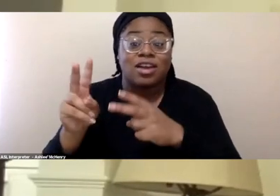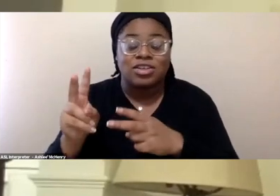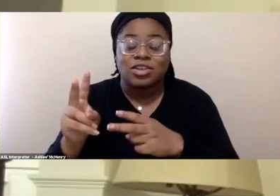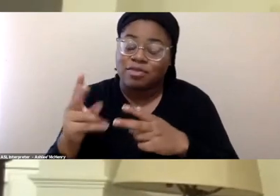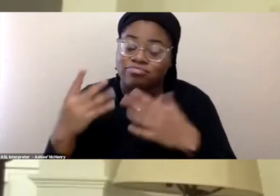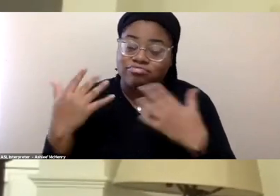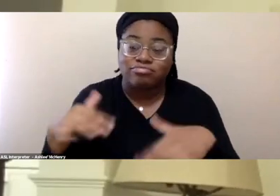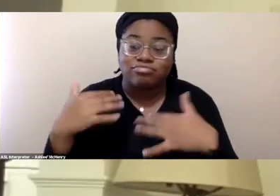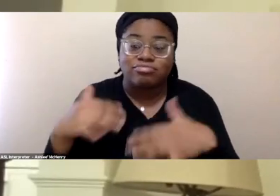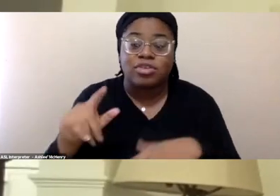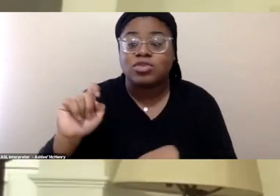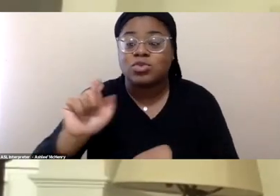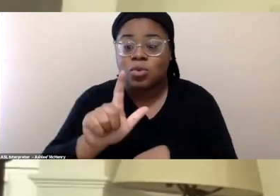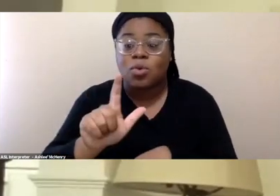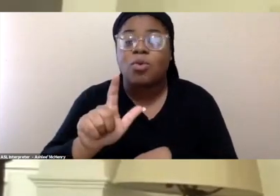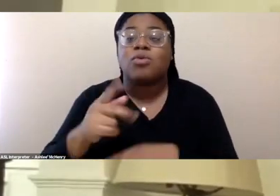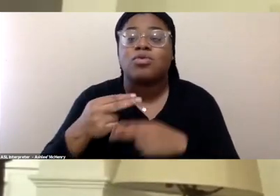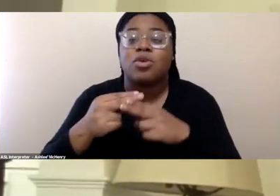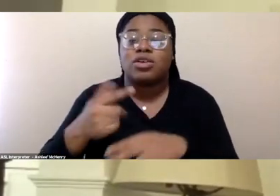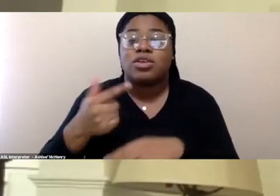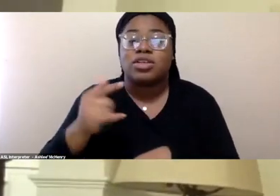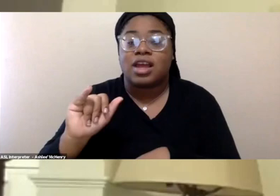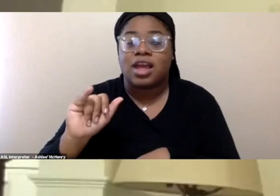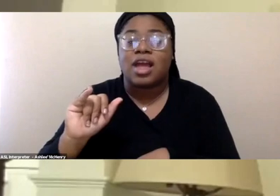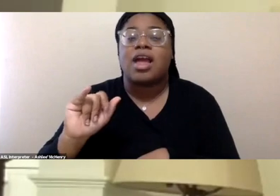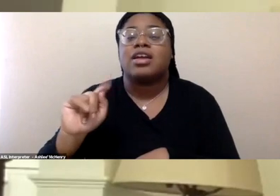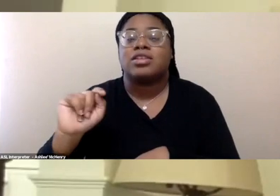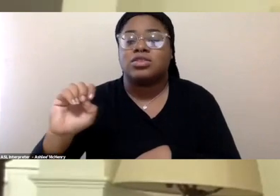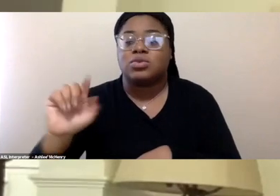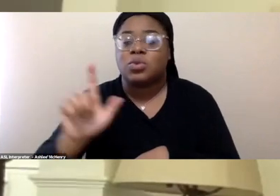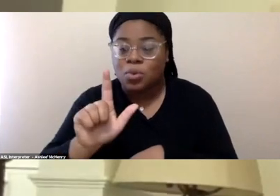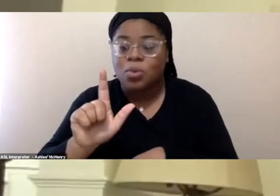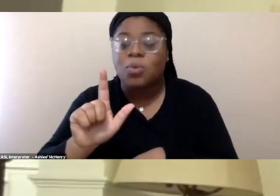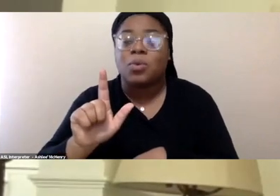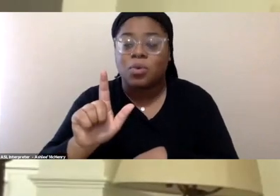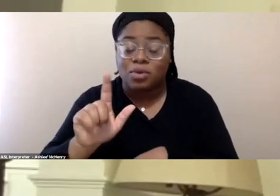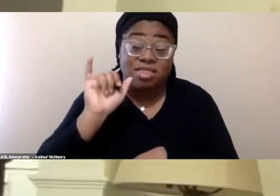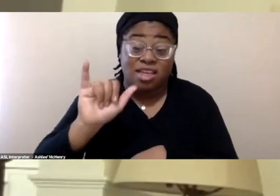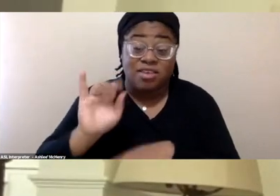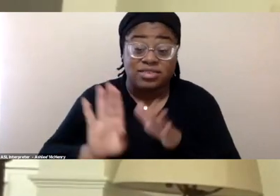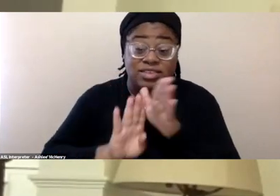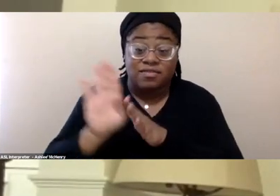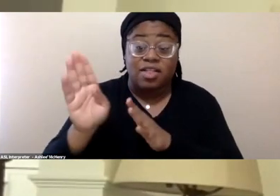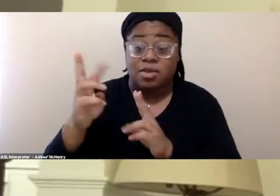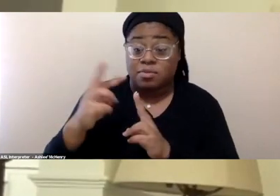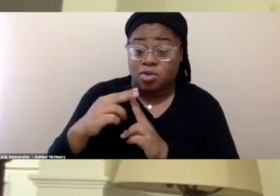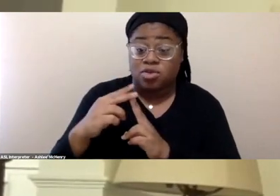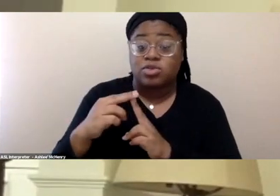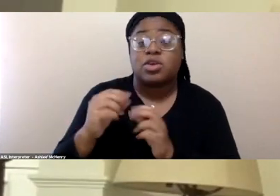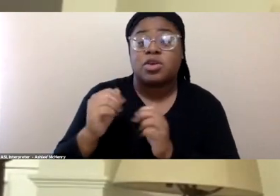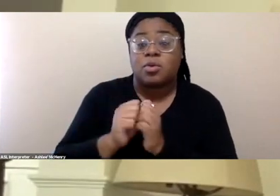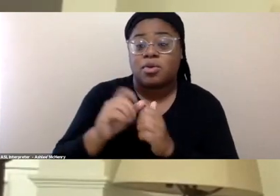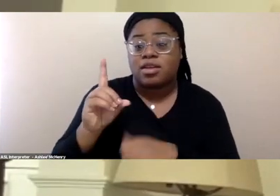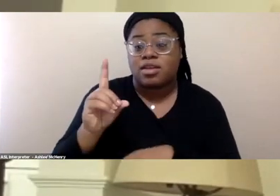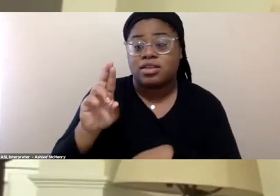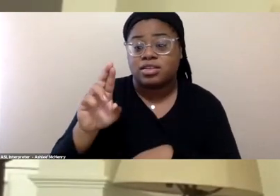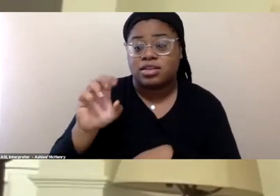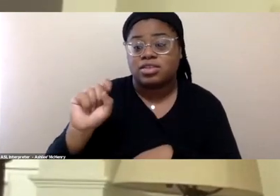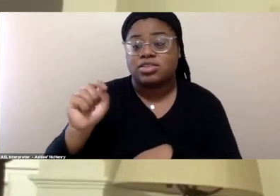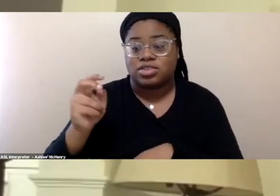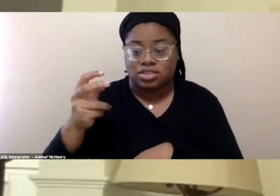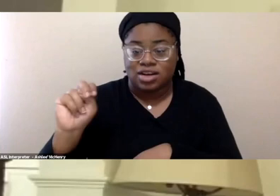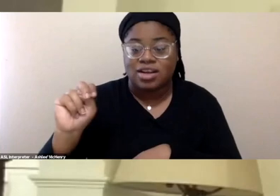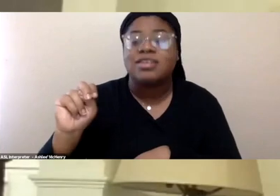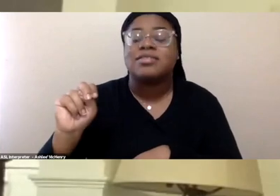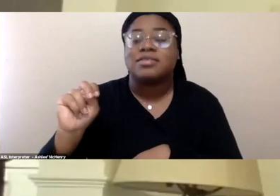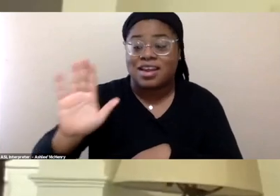called GDIQ, Geena Davis Inclusion Quotient, which was developed in partnership with Dr. Sri Narayan